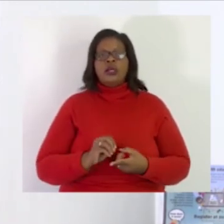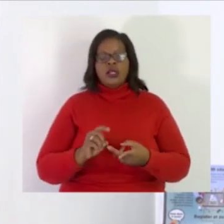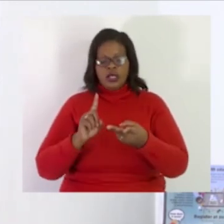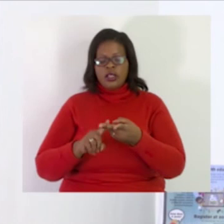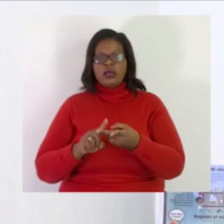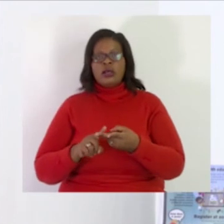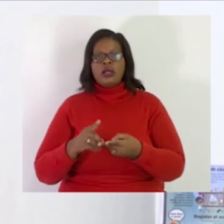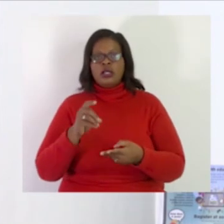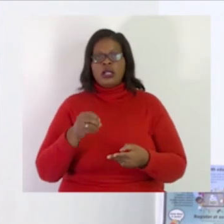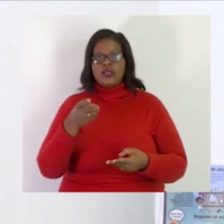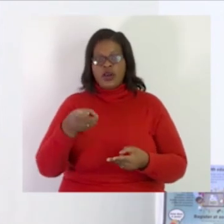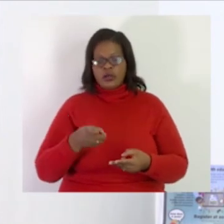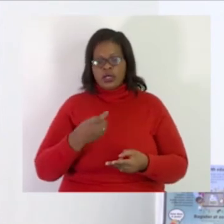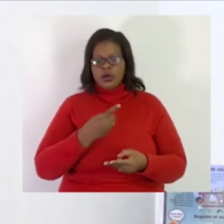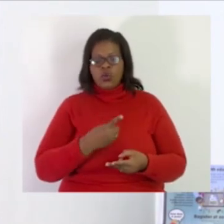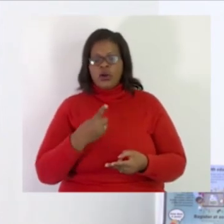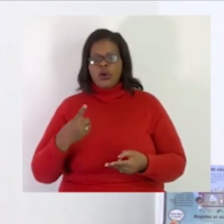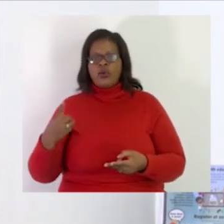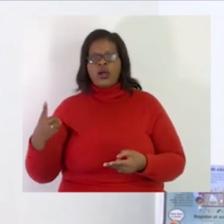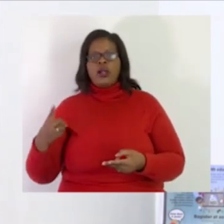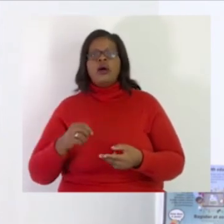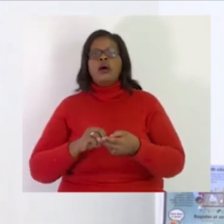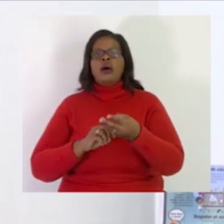10,111. And the third one is